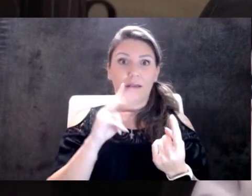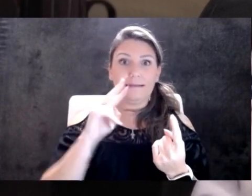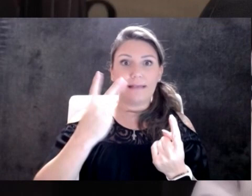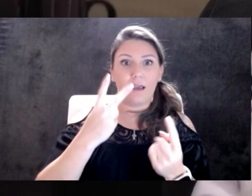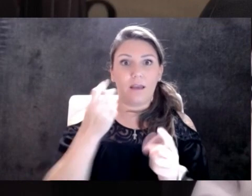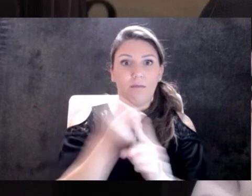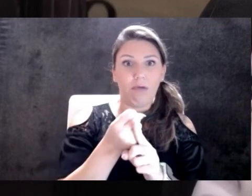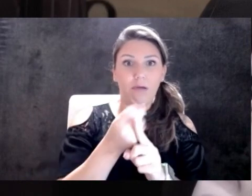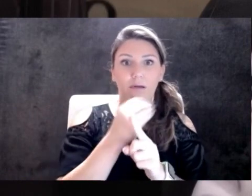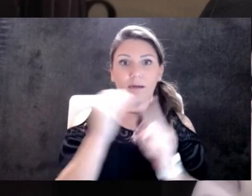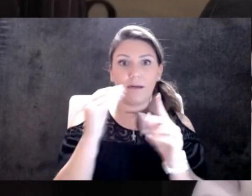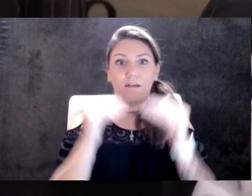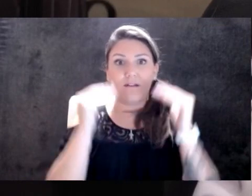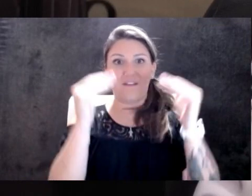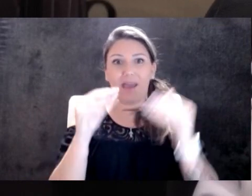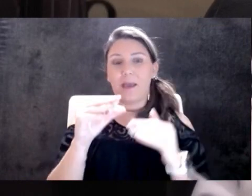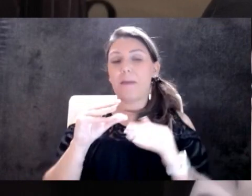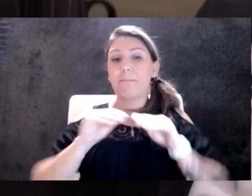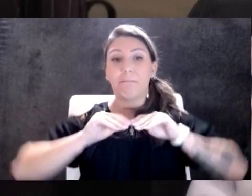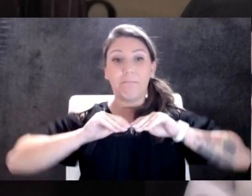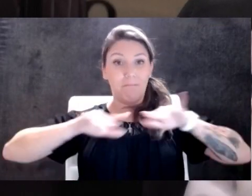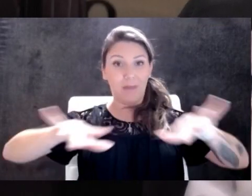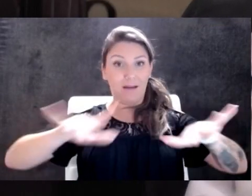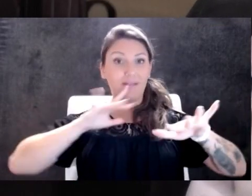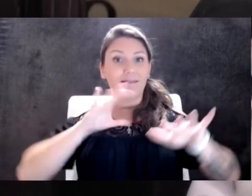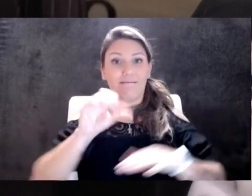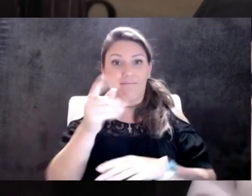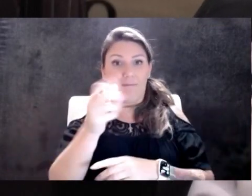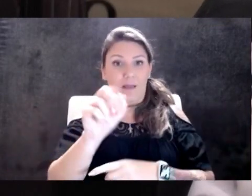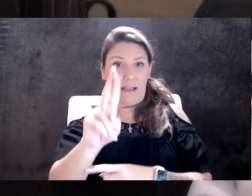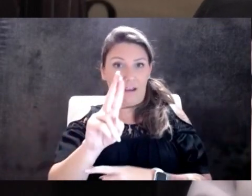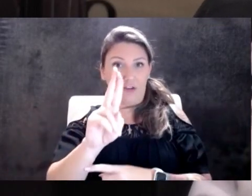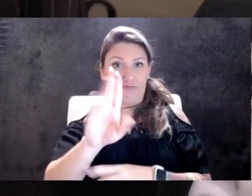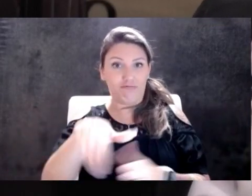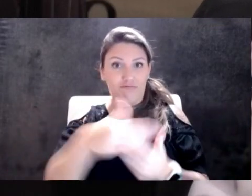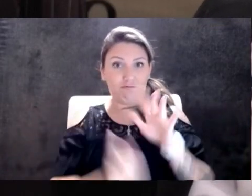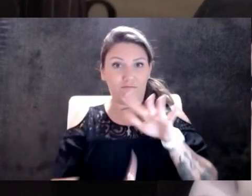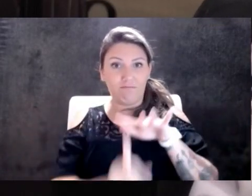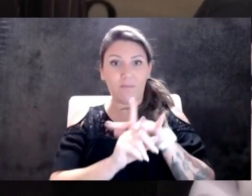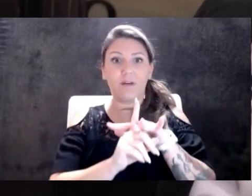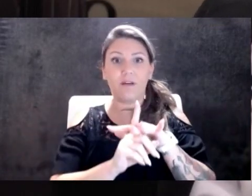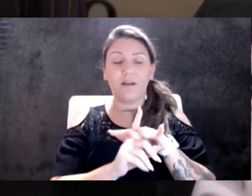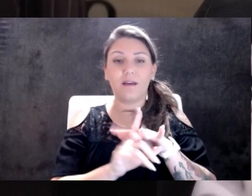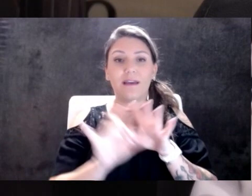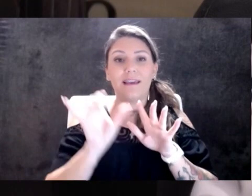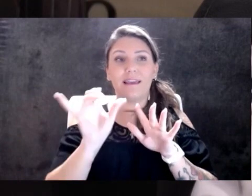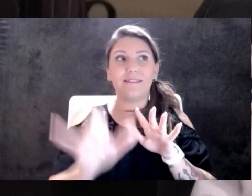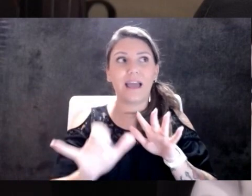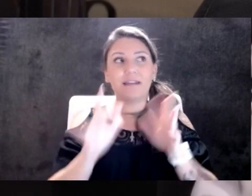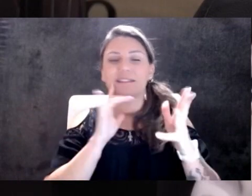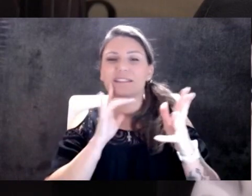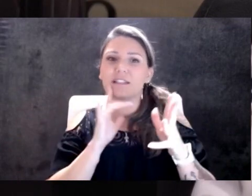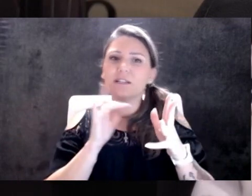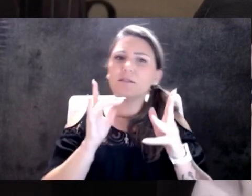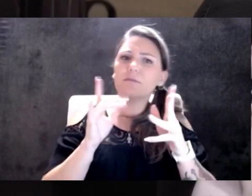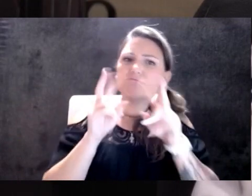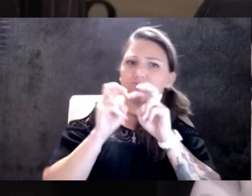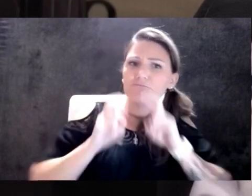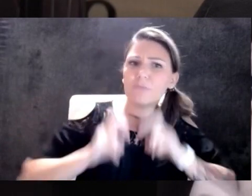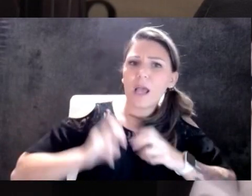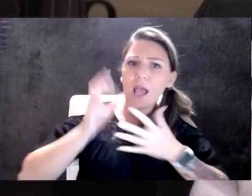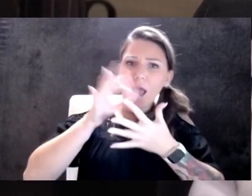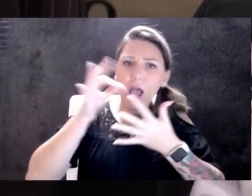advanced metastatic spread came back. And that's the merit sometimes of looking at options beyond standard of